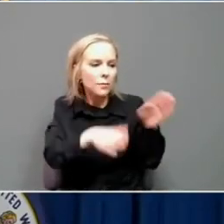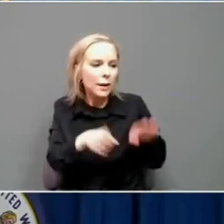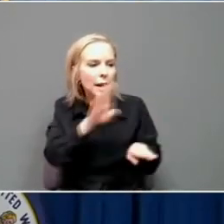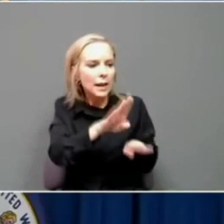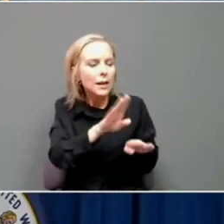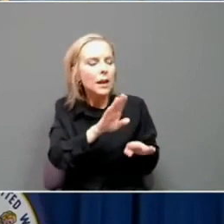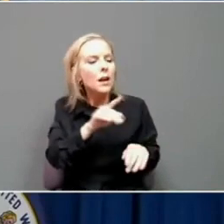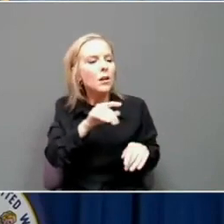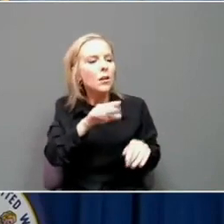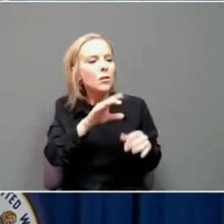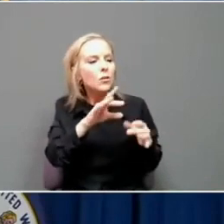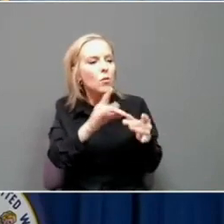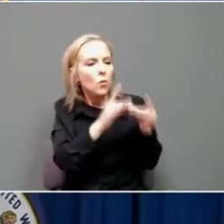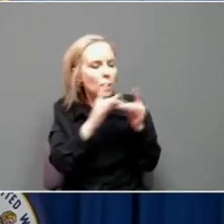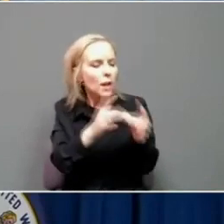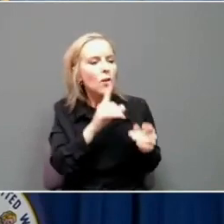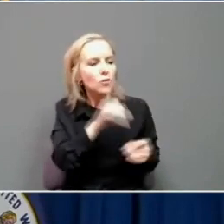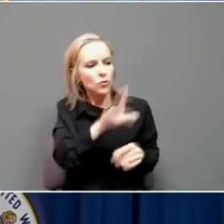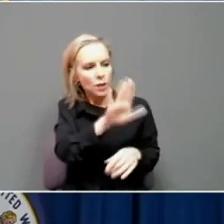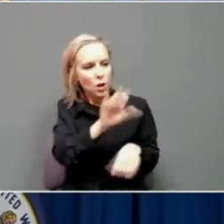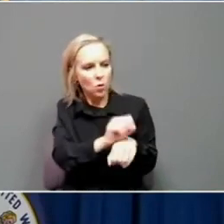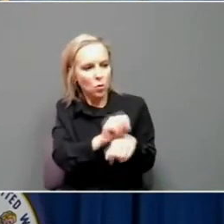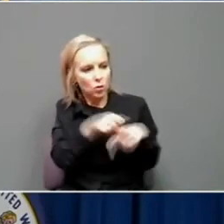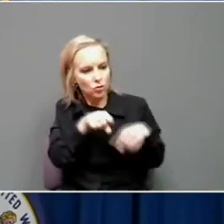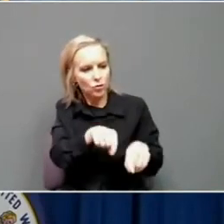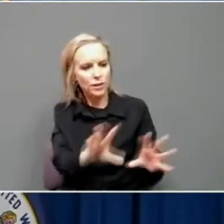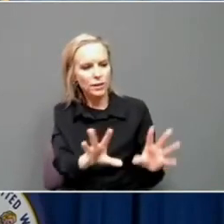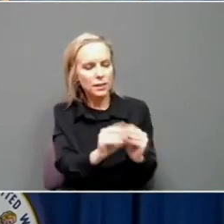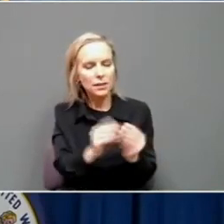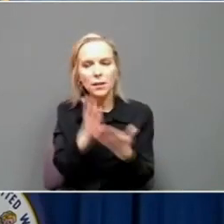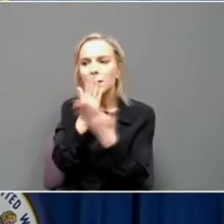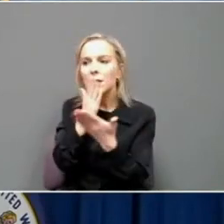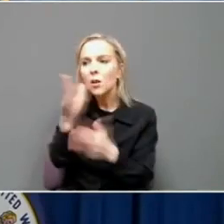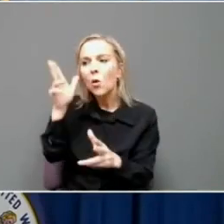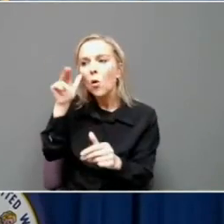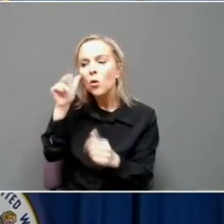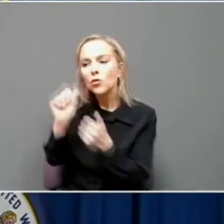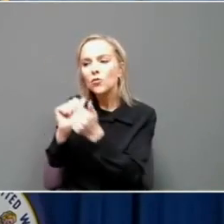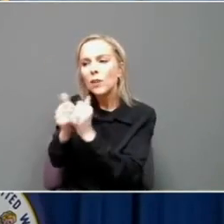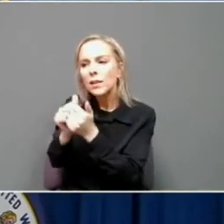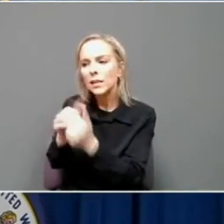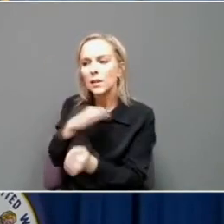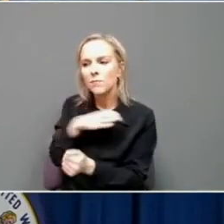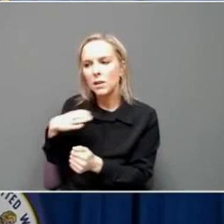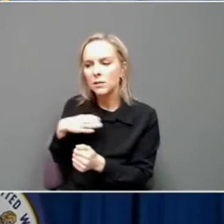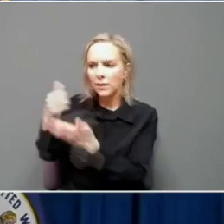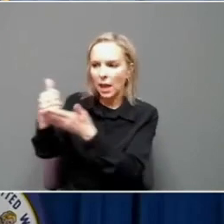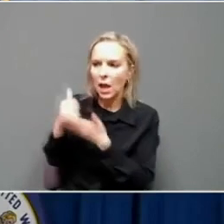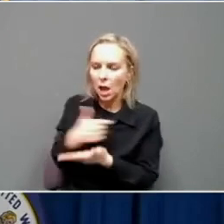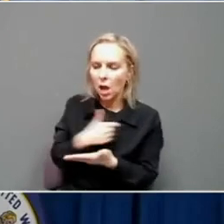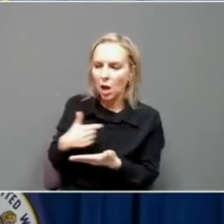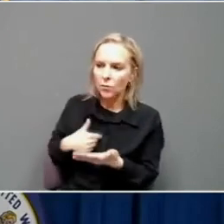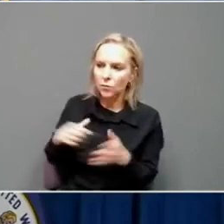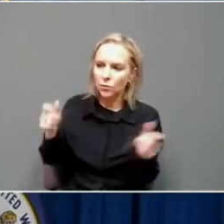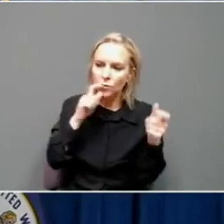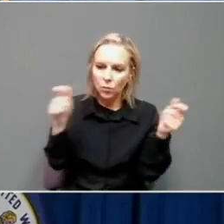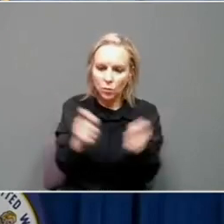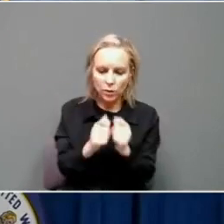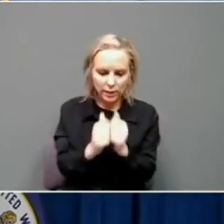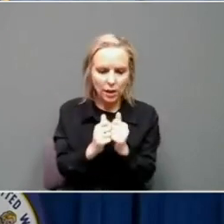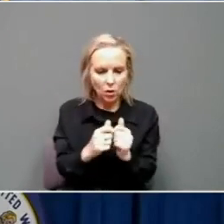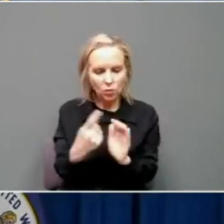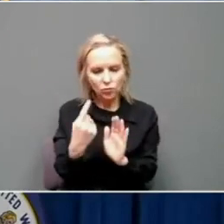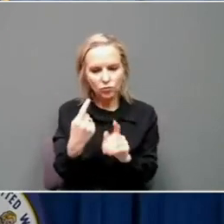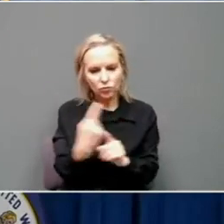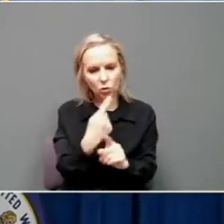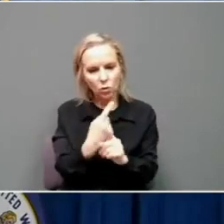on this through the session. And I want to thank the Horse Racing Commission for all their work to help us put together a regulatory structure that